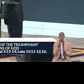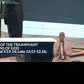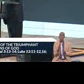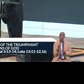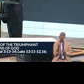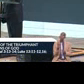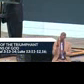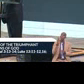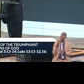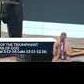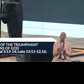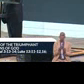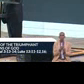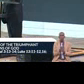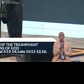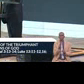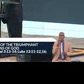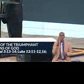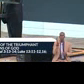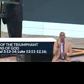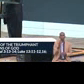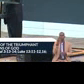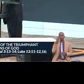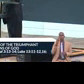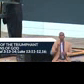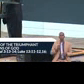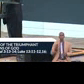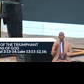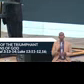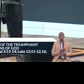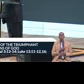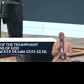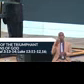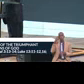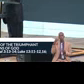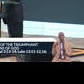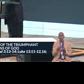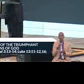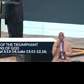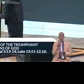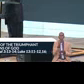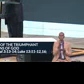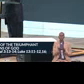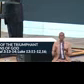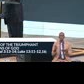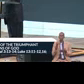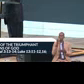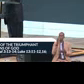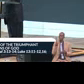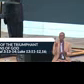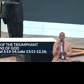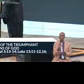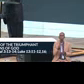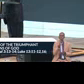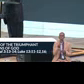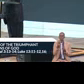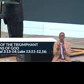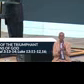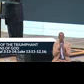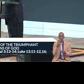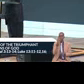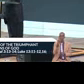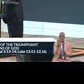being made a curse for us. For it is written, cursed